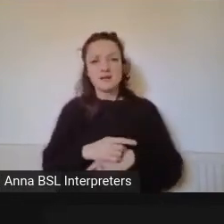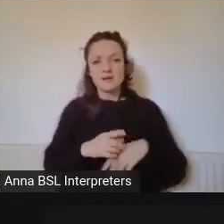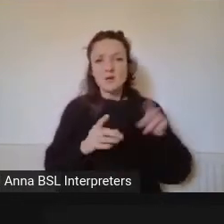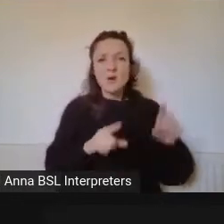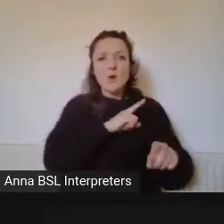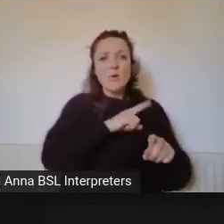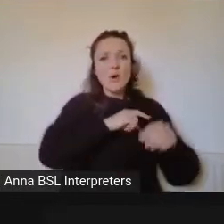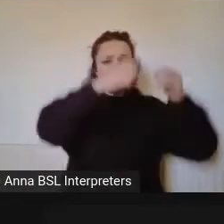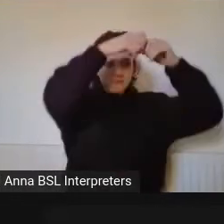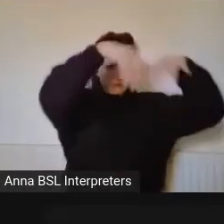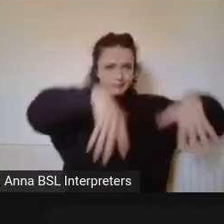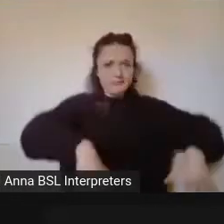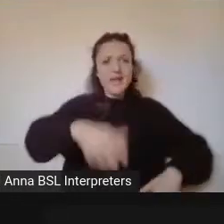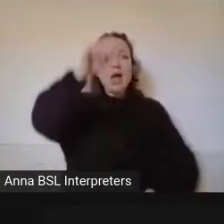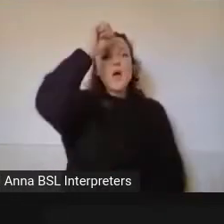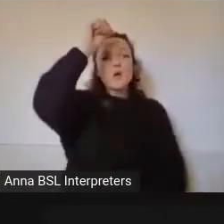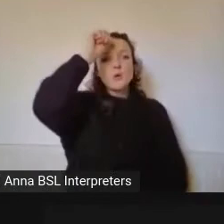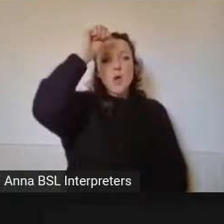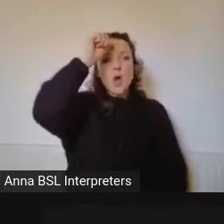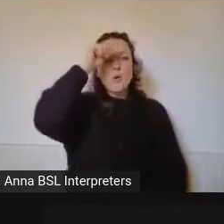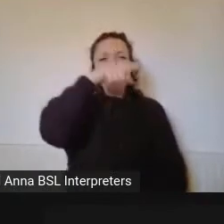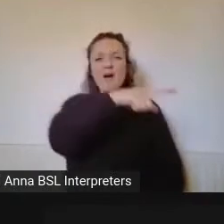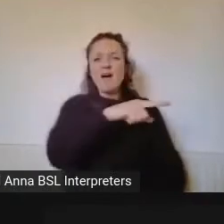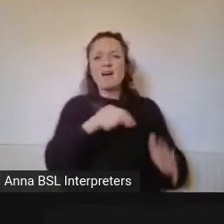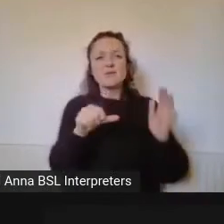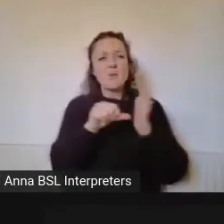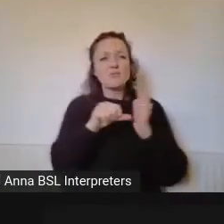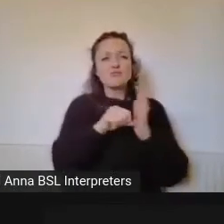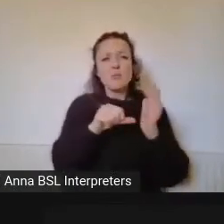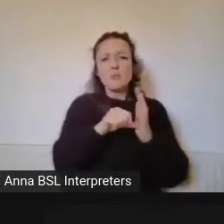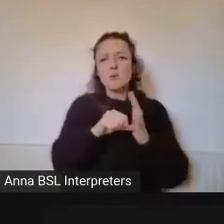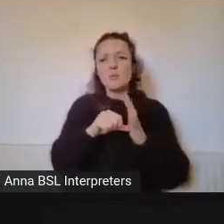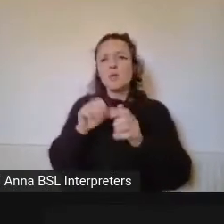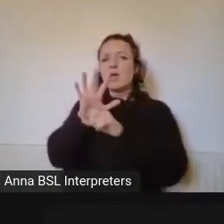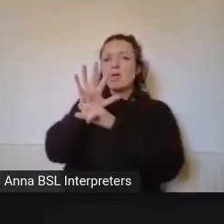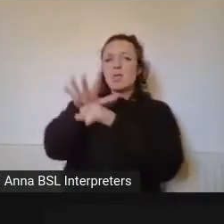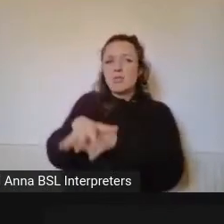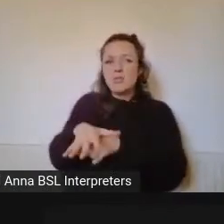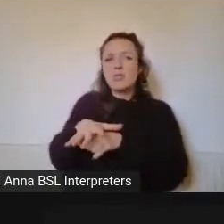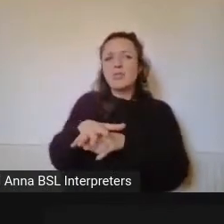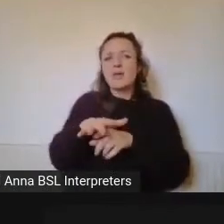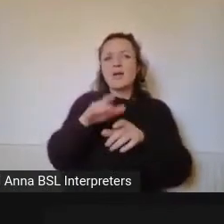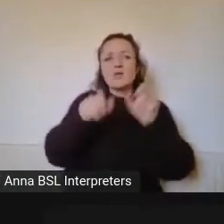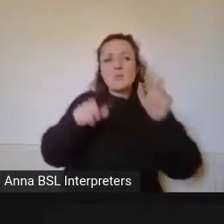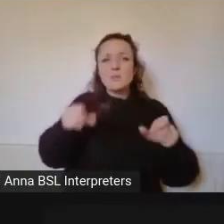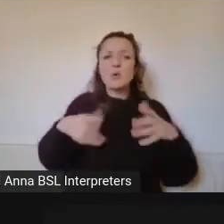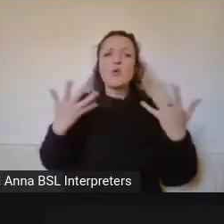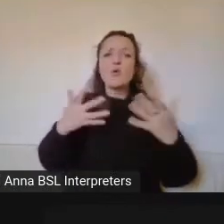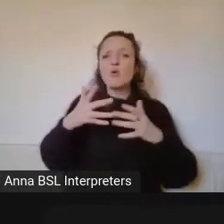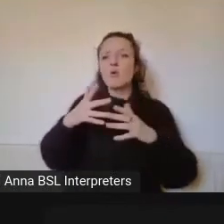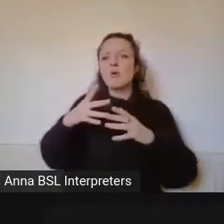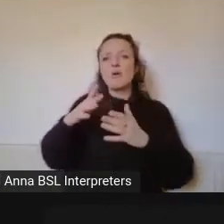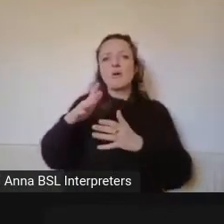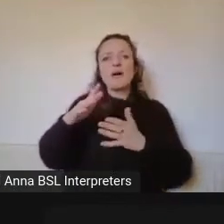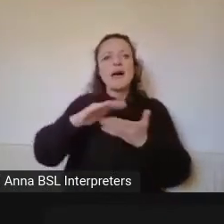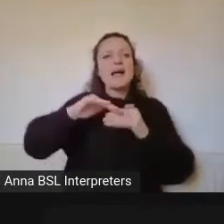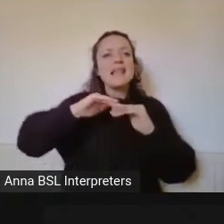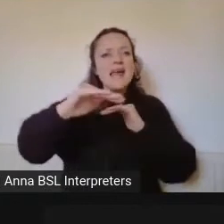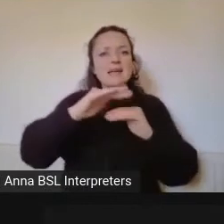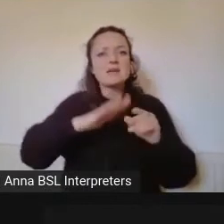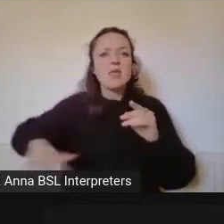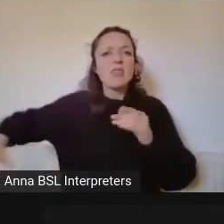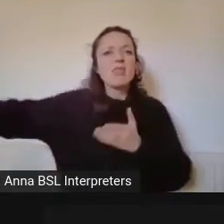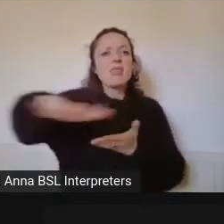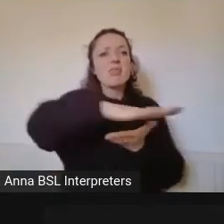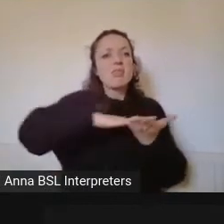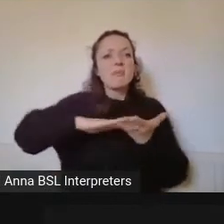exploitation in this supply chain. You need to talk to this supplier and sort it out. But I still need to prove that that person got that data and that they